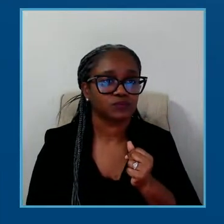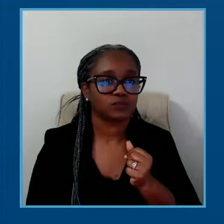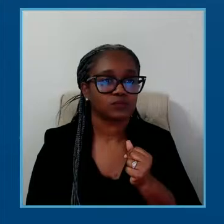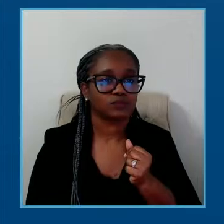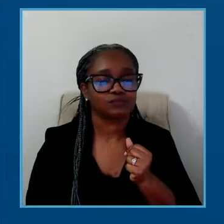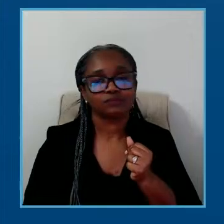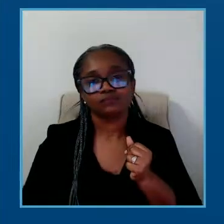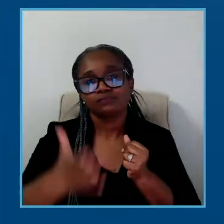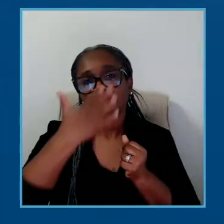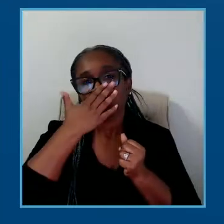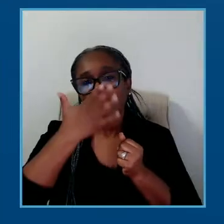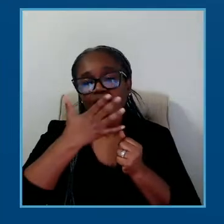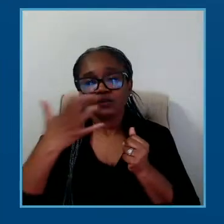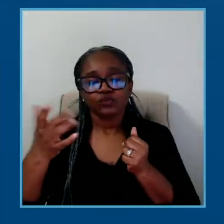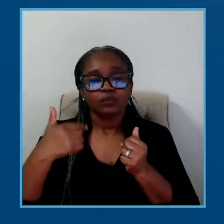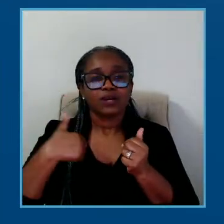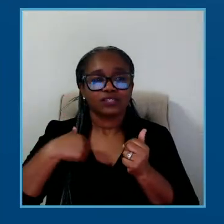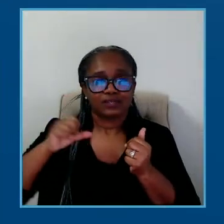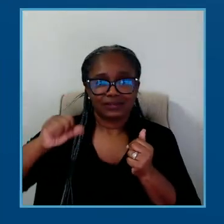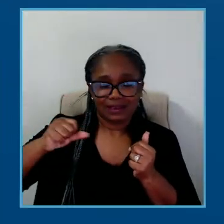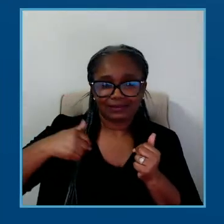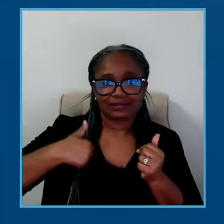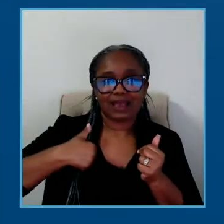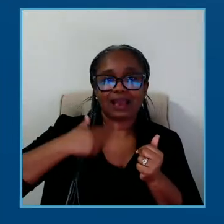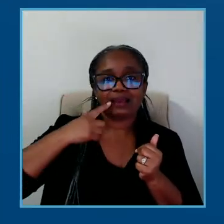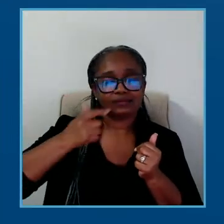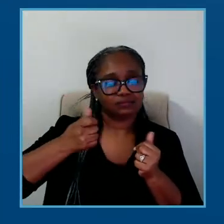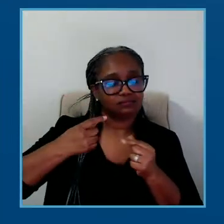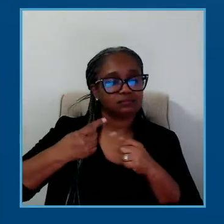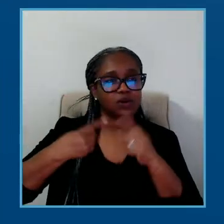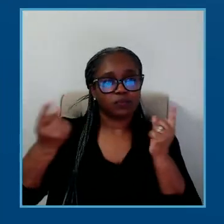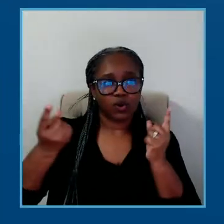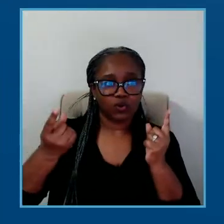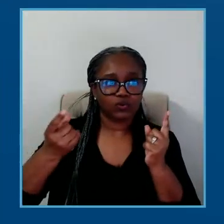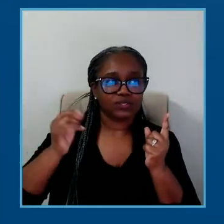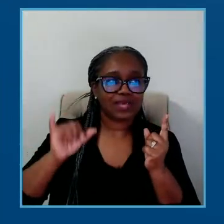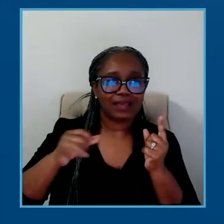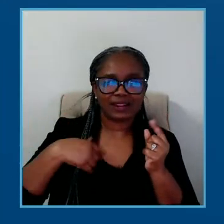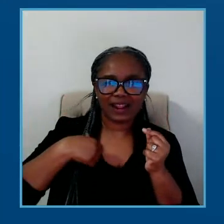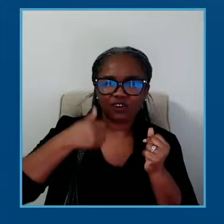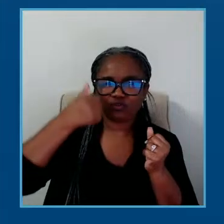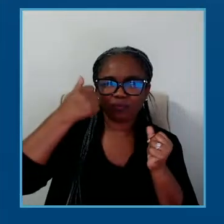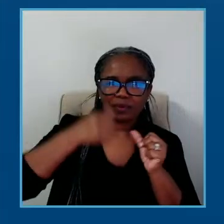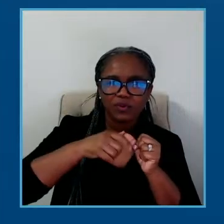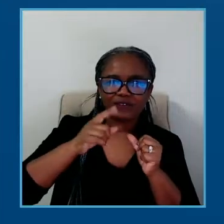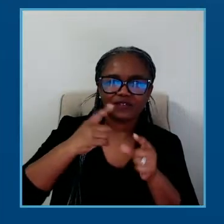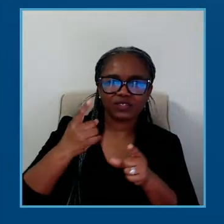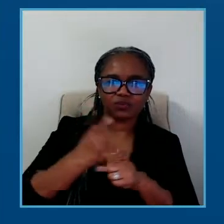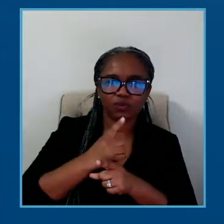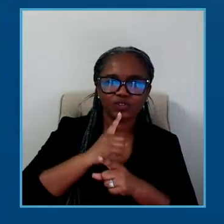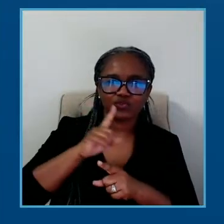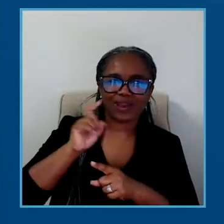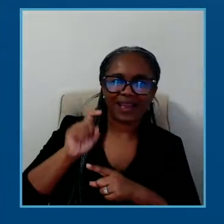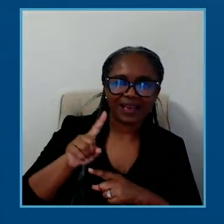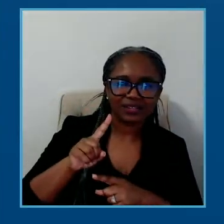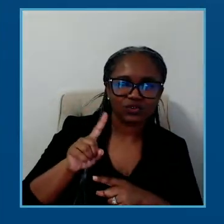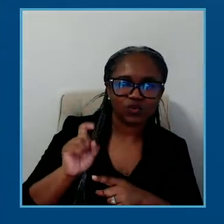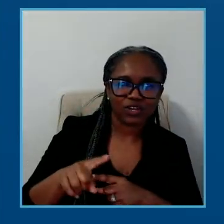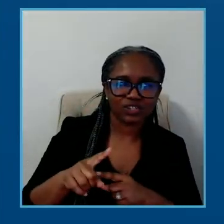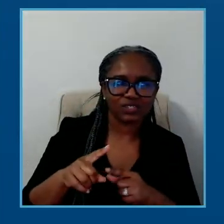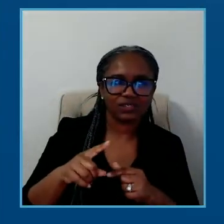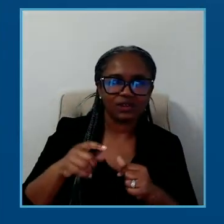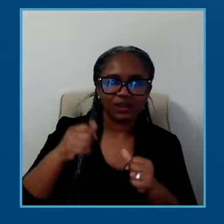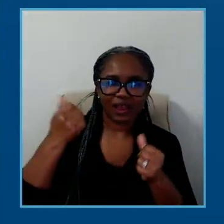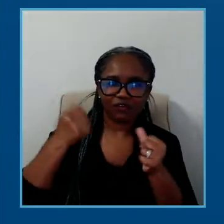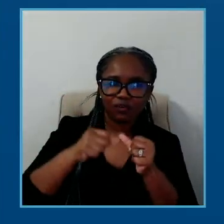kind enough to provide for us, I attended the first one, and you said that the staff would not be presenting a resolution, but this